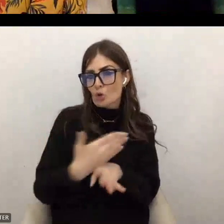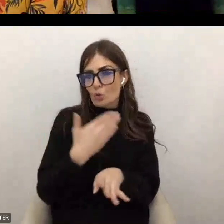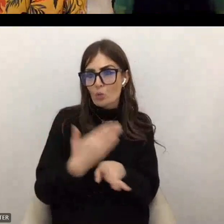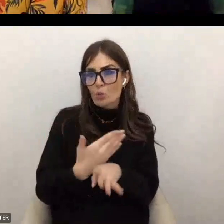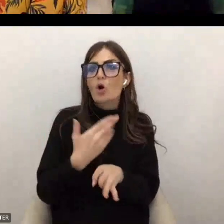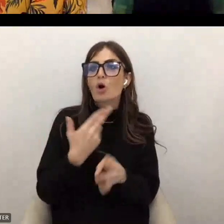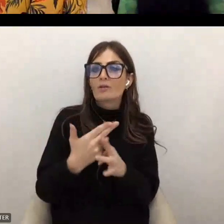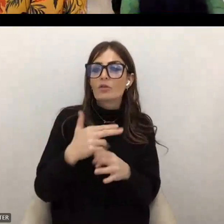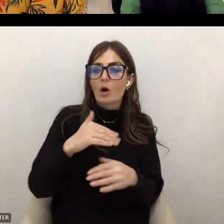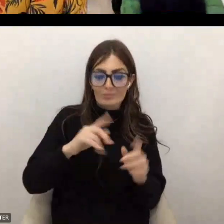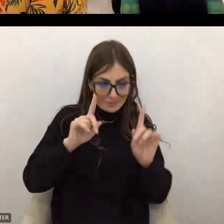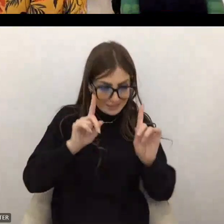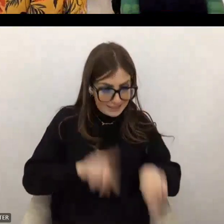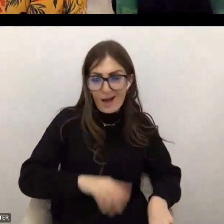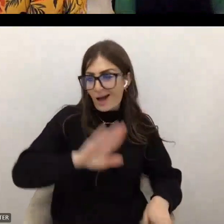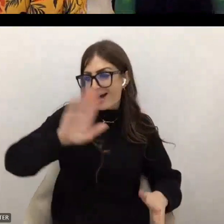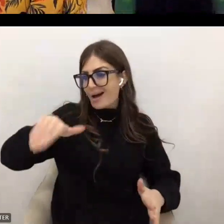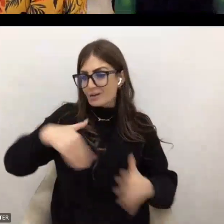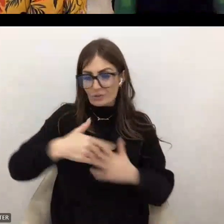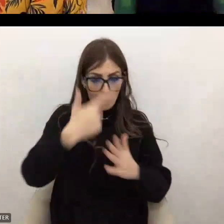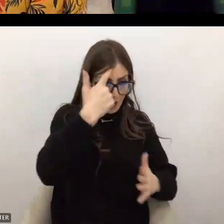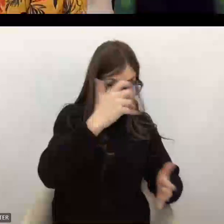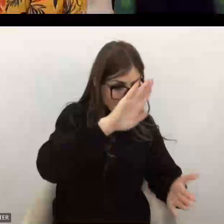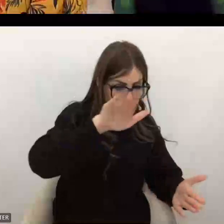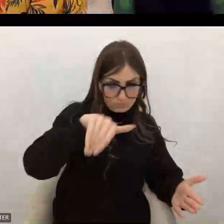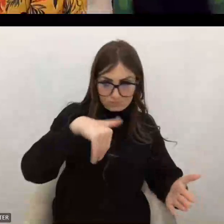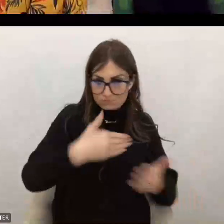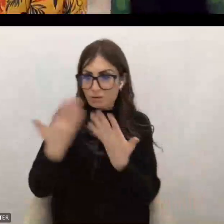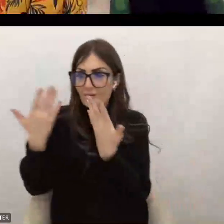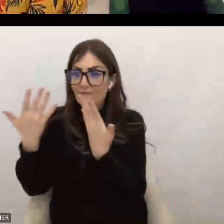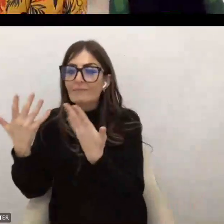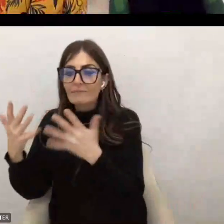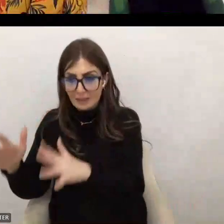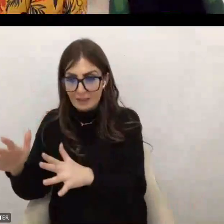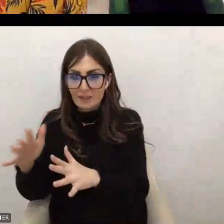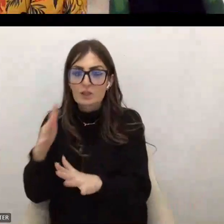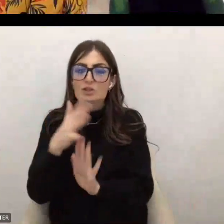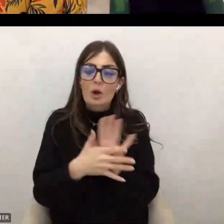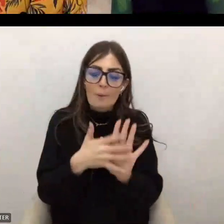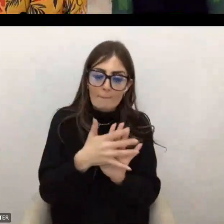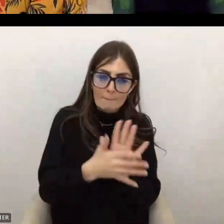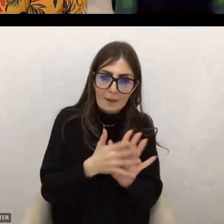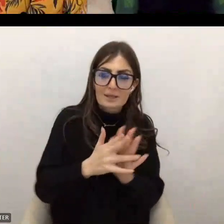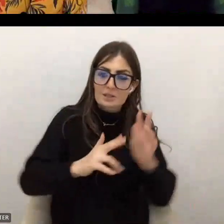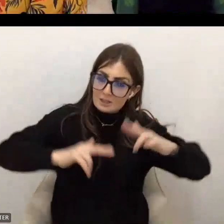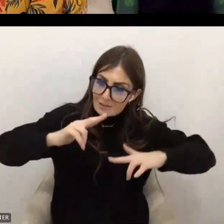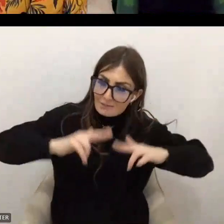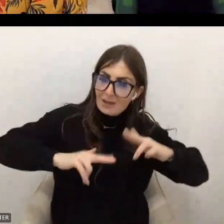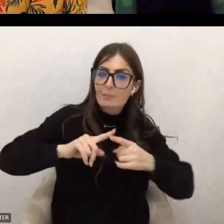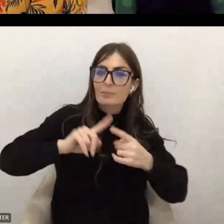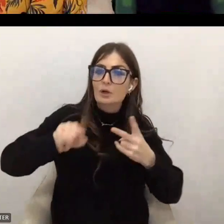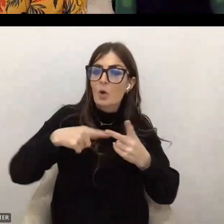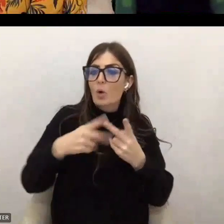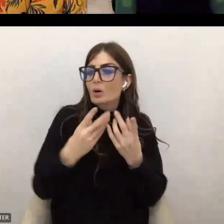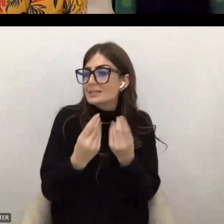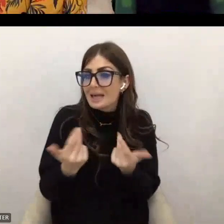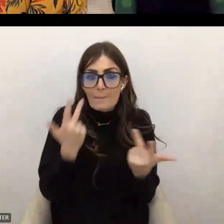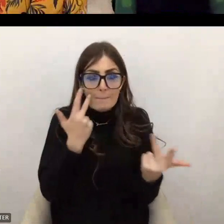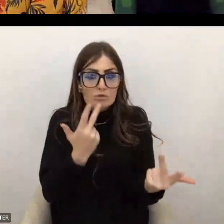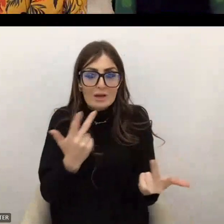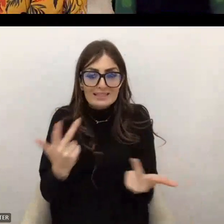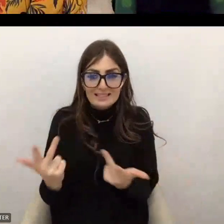the ground up, so from the idea stage. So new work development can be for development, or it can be for some presentation, but